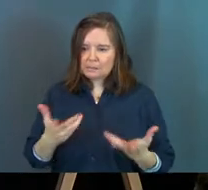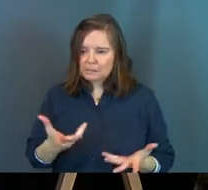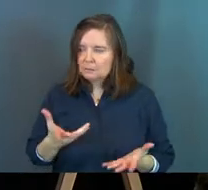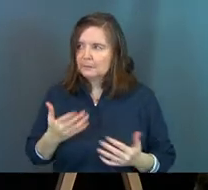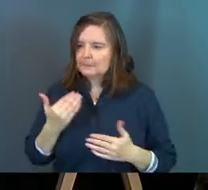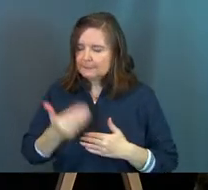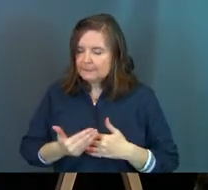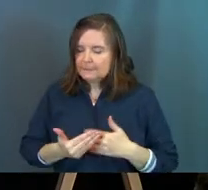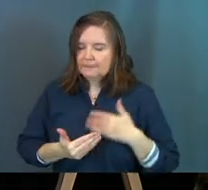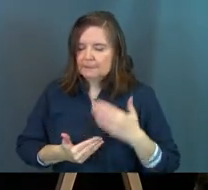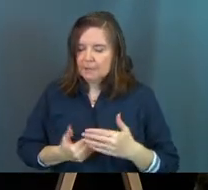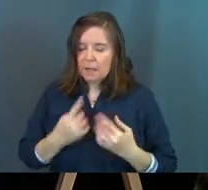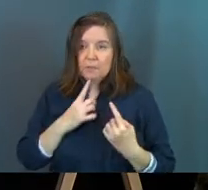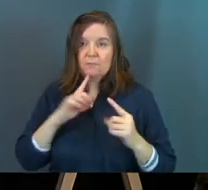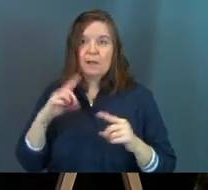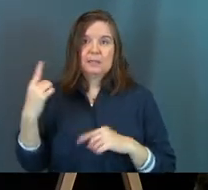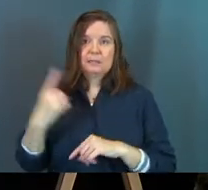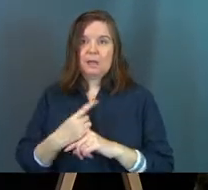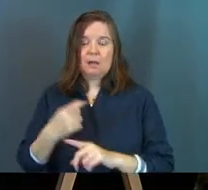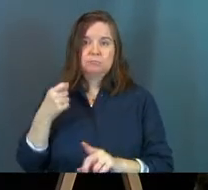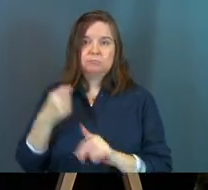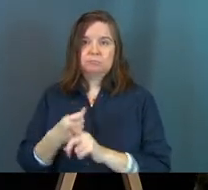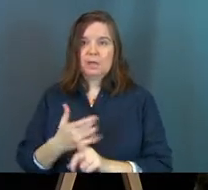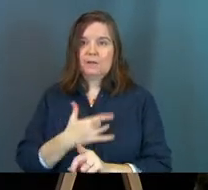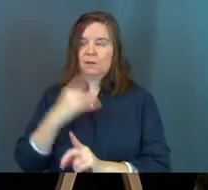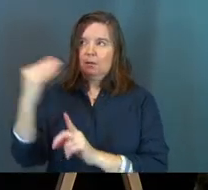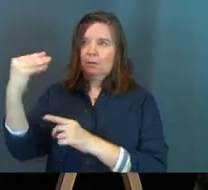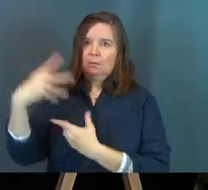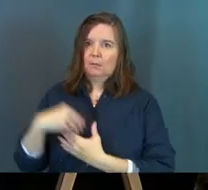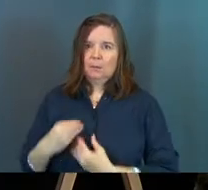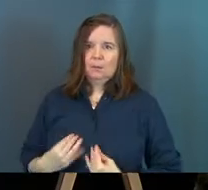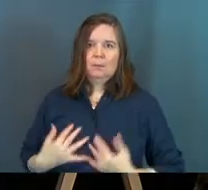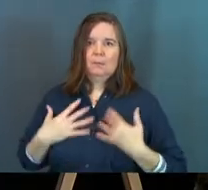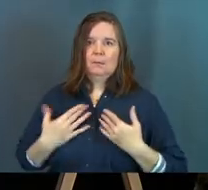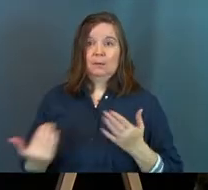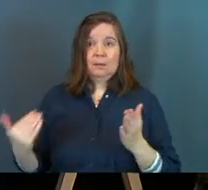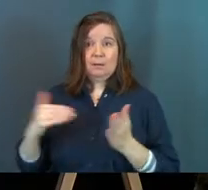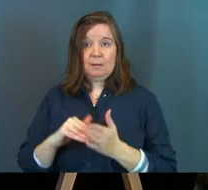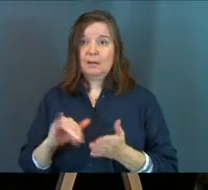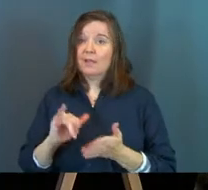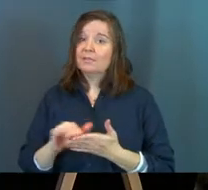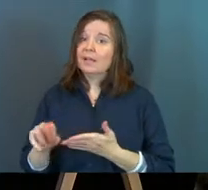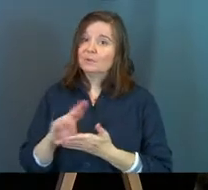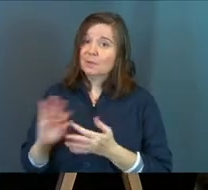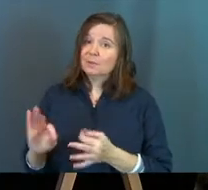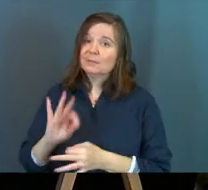forward anyway. And then the day comes when I feel his presence again. And that's